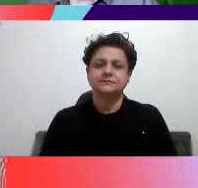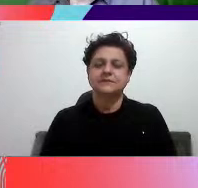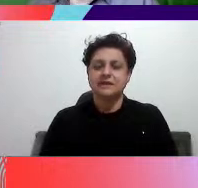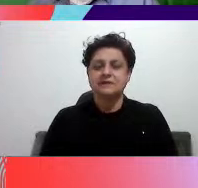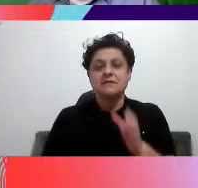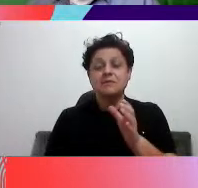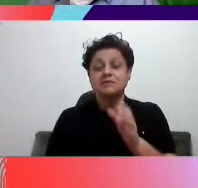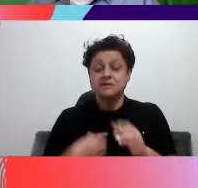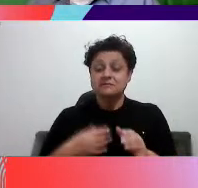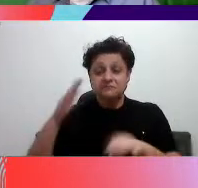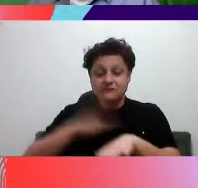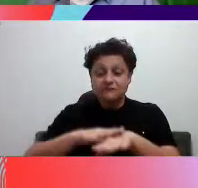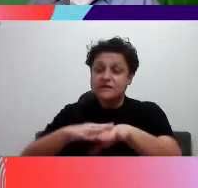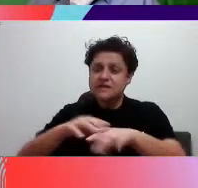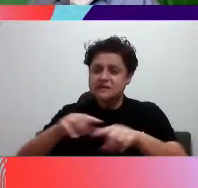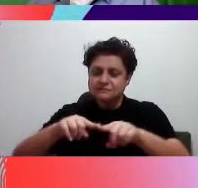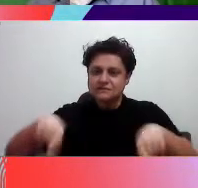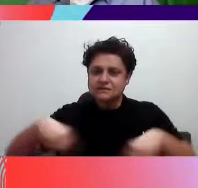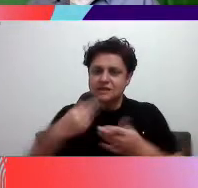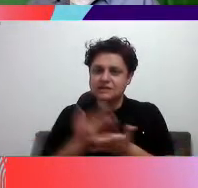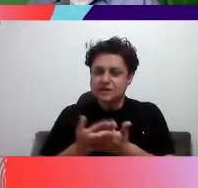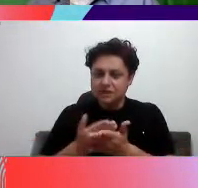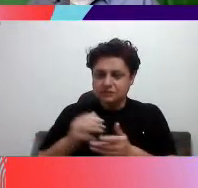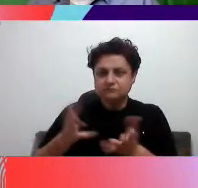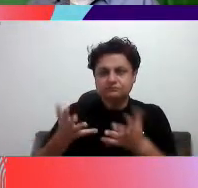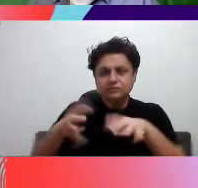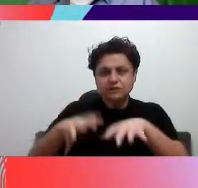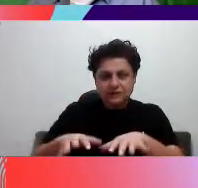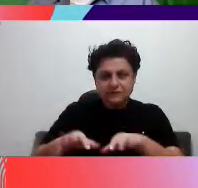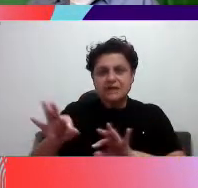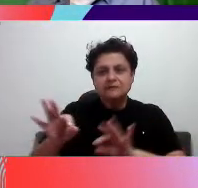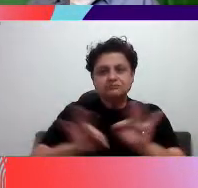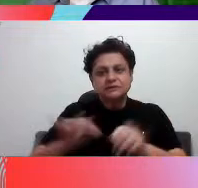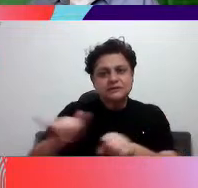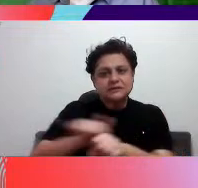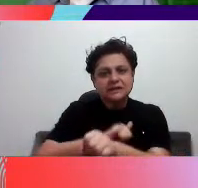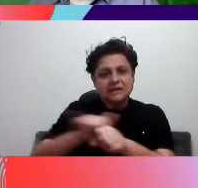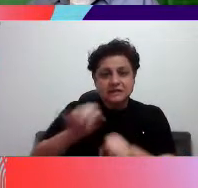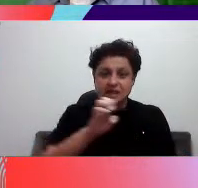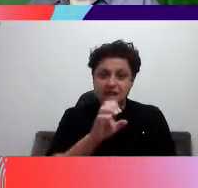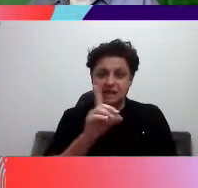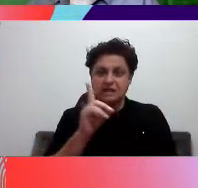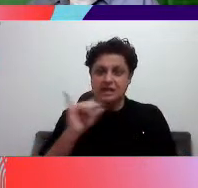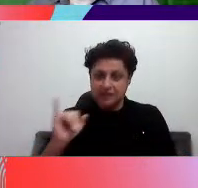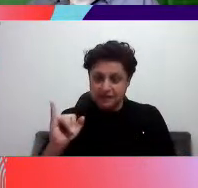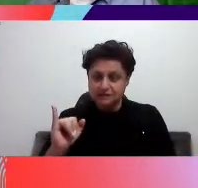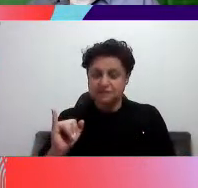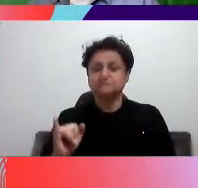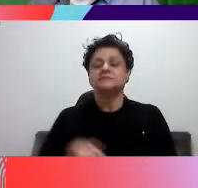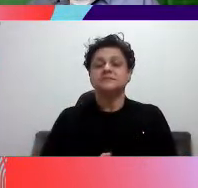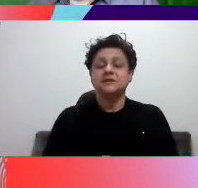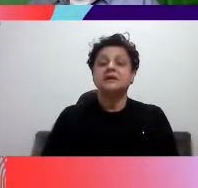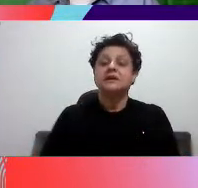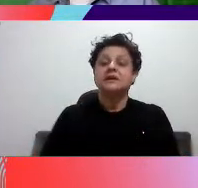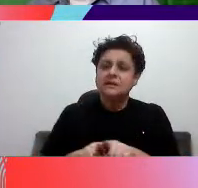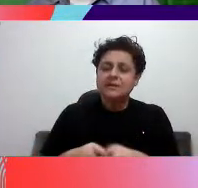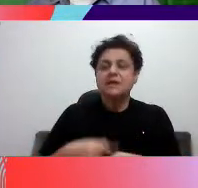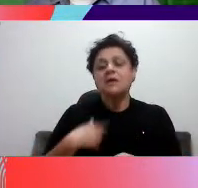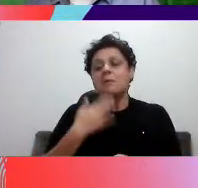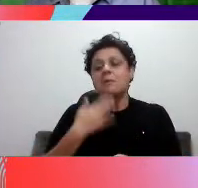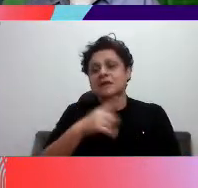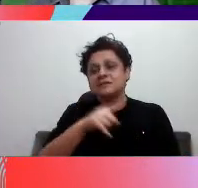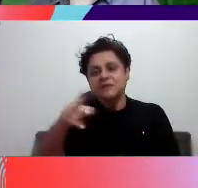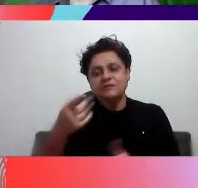Teaching. And I would recommend that you download the entire toolkit, and you'll see that I've just